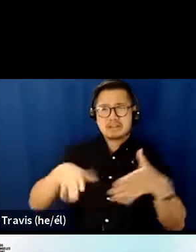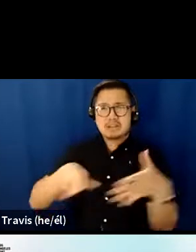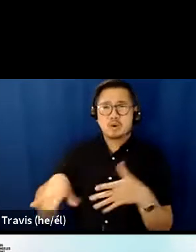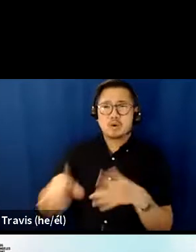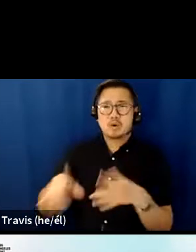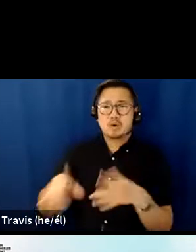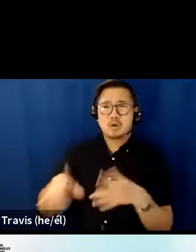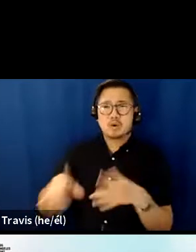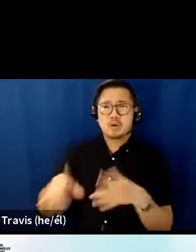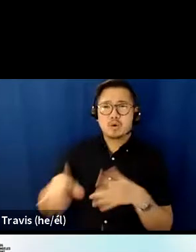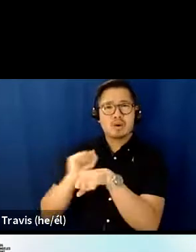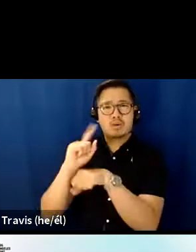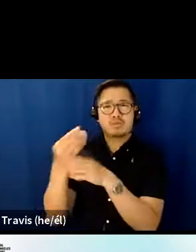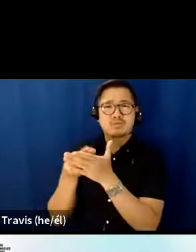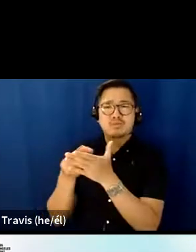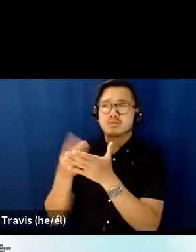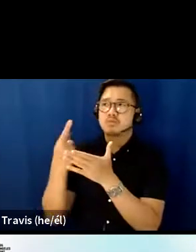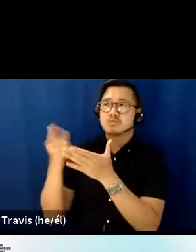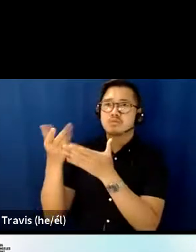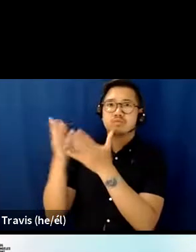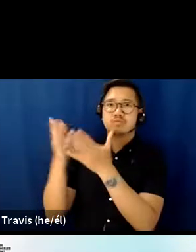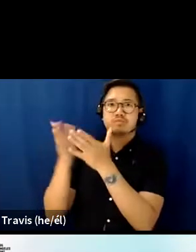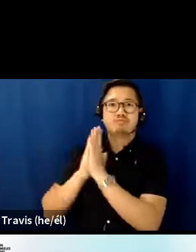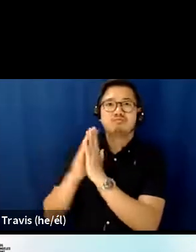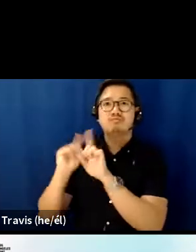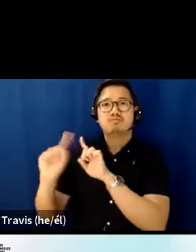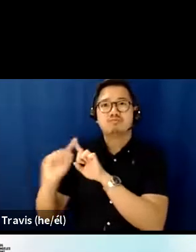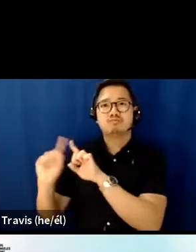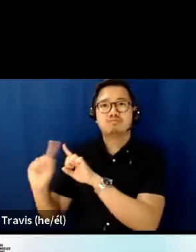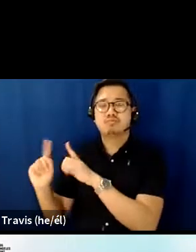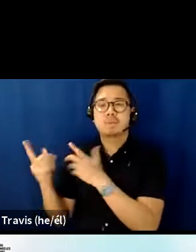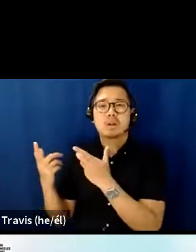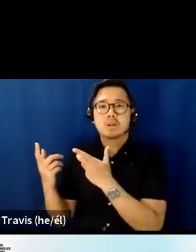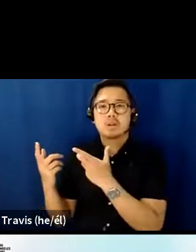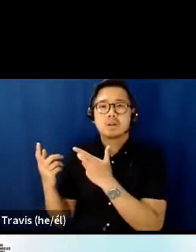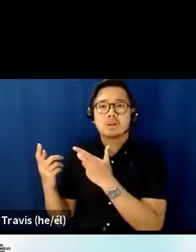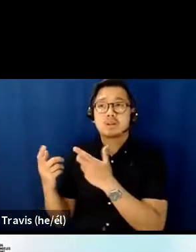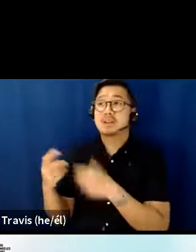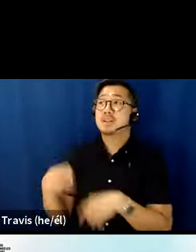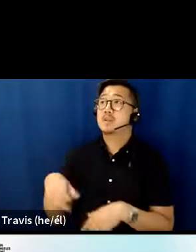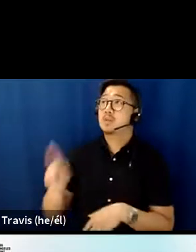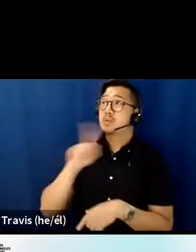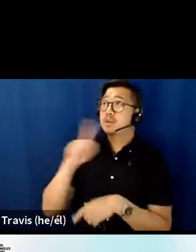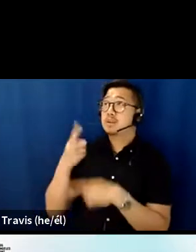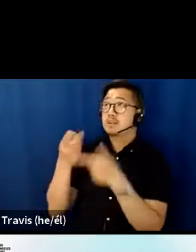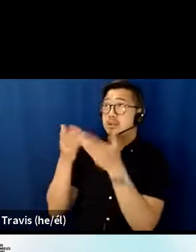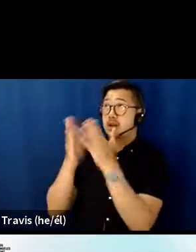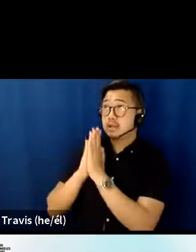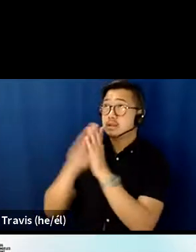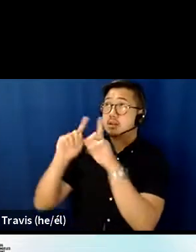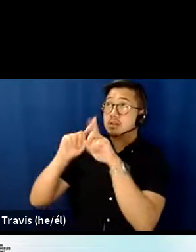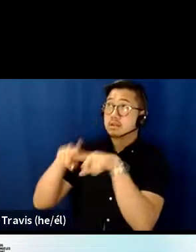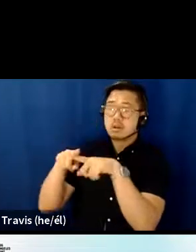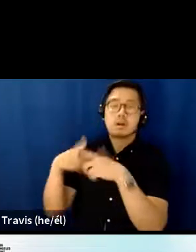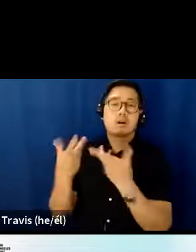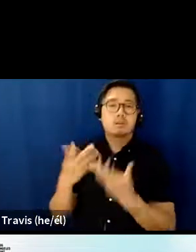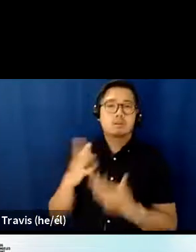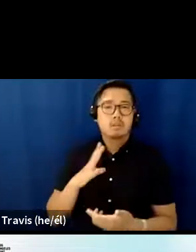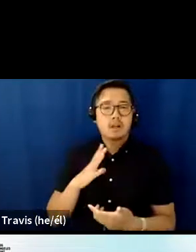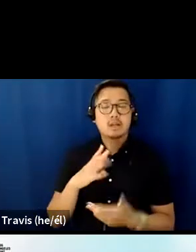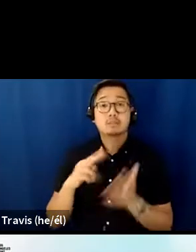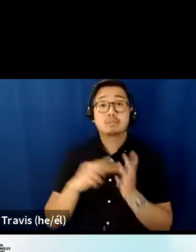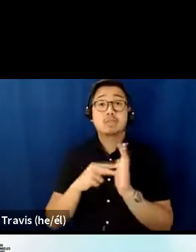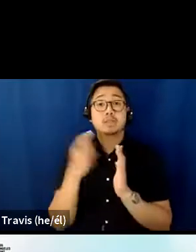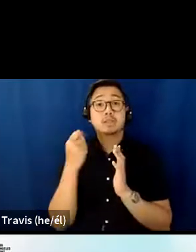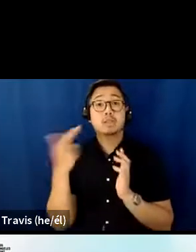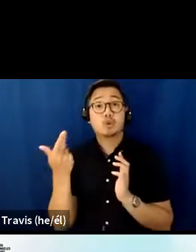and thin and has all of this proximity to power, that's fine. I'm gonna write the grant. You don't need to pay me for